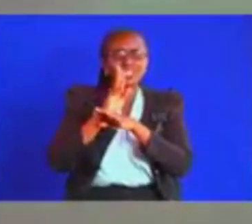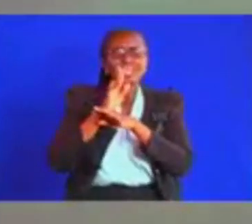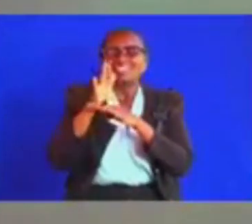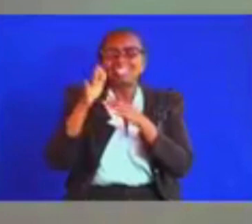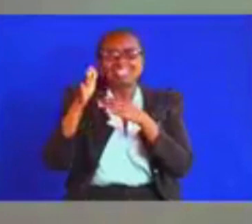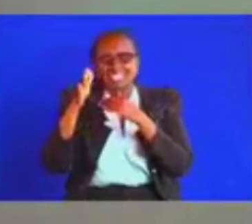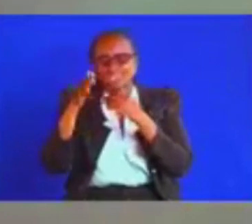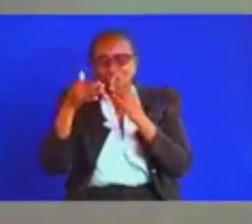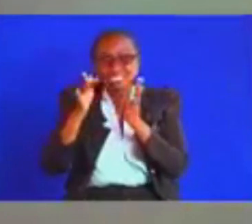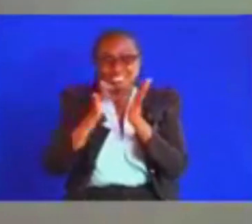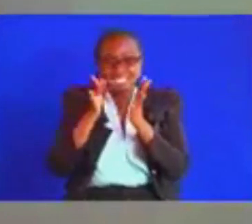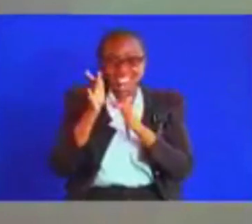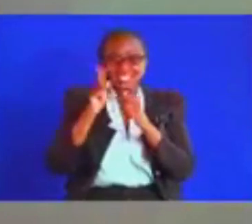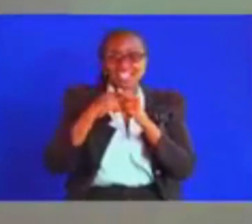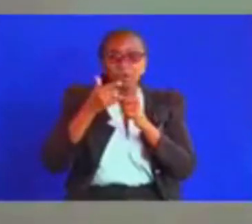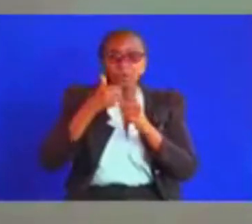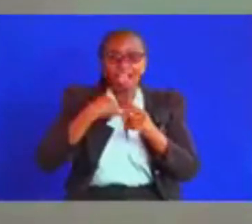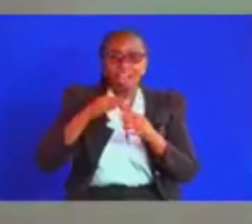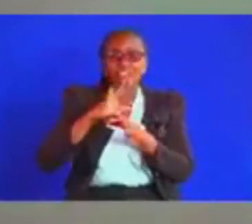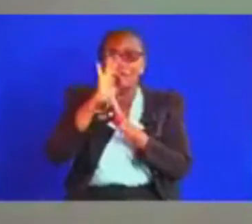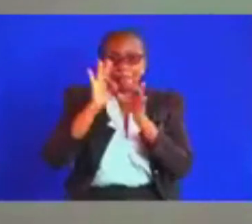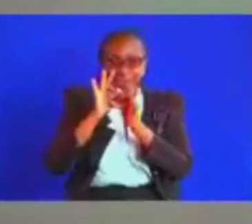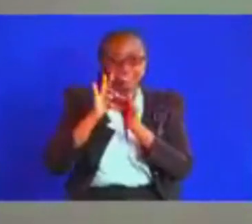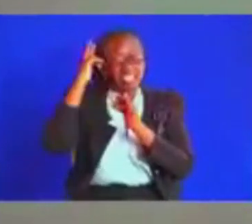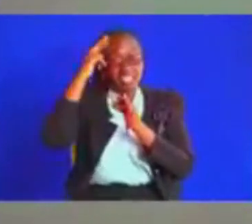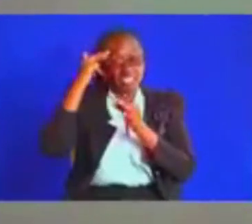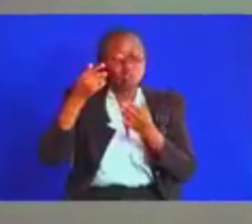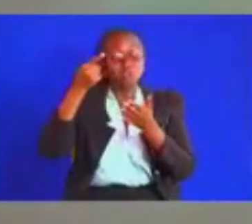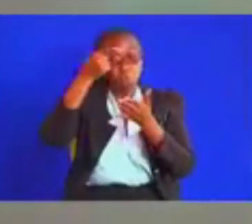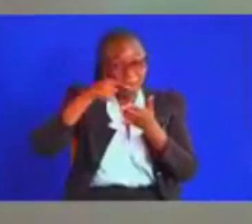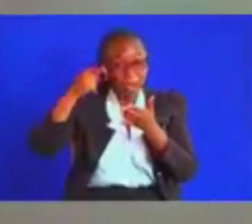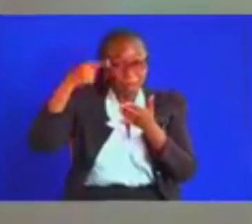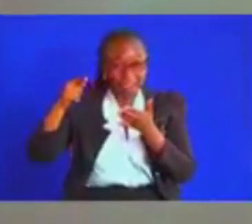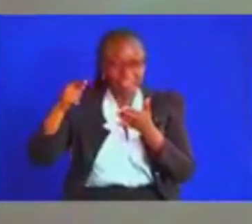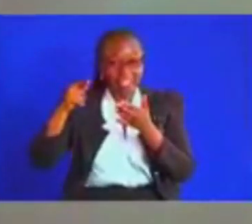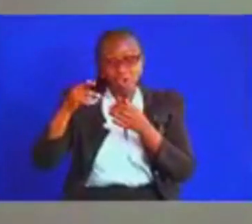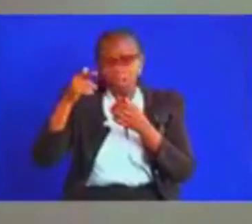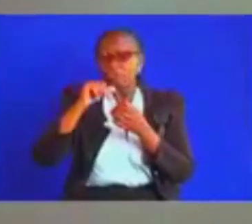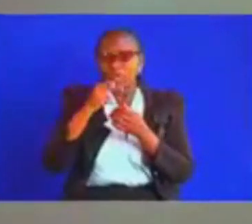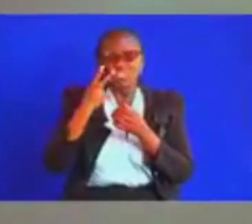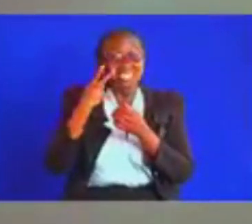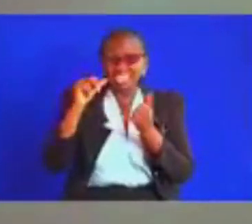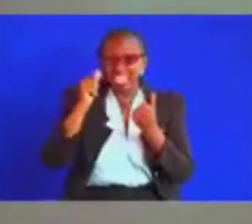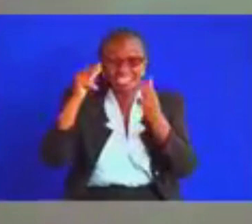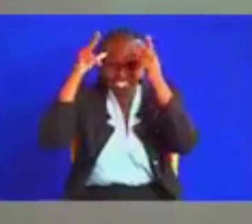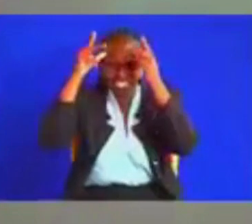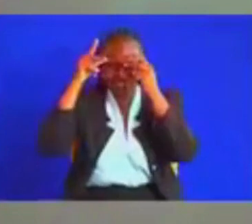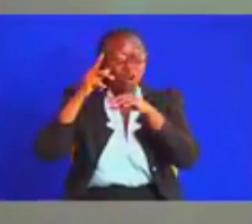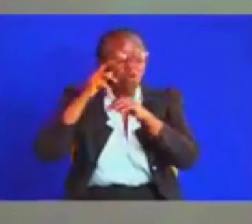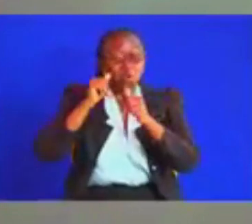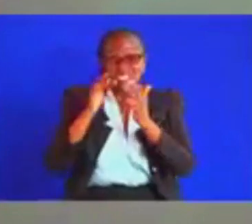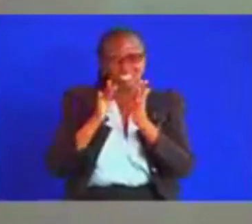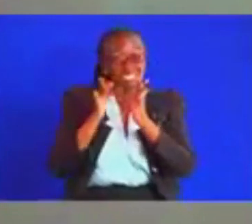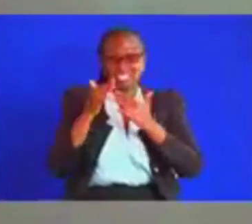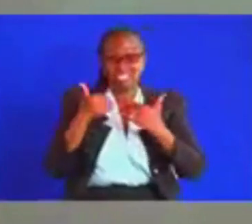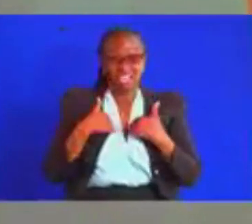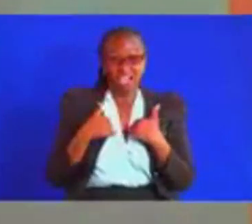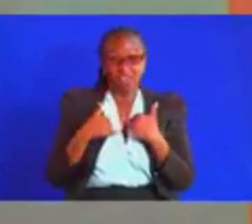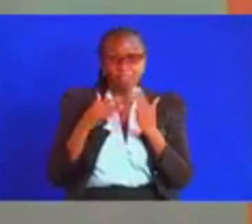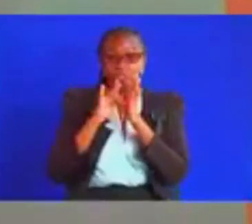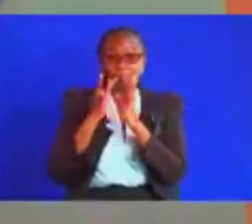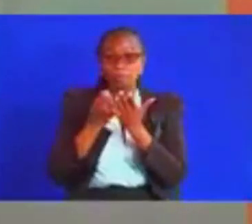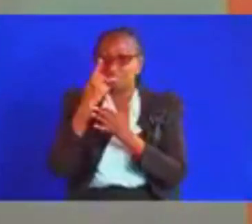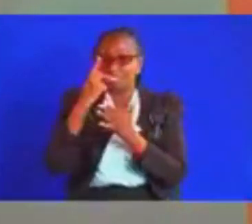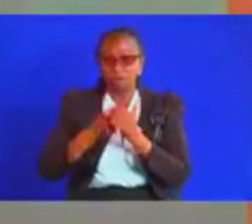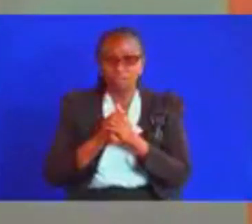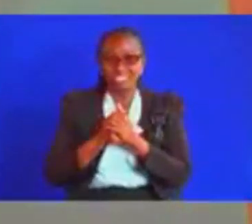have a right to mark that script because we do not see any evil coming out of Jesus. The Bible tells us that he was